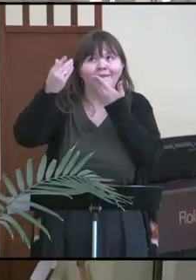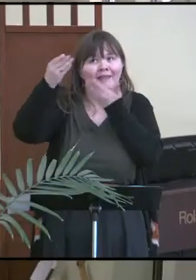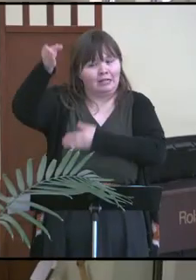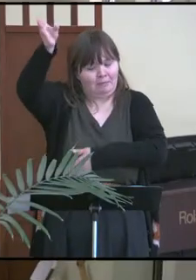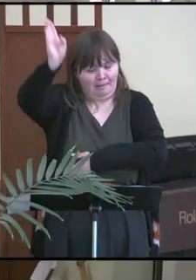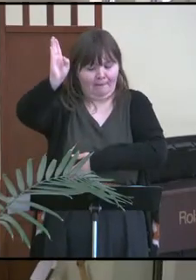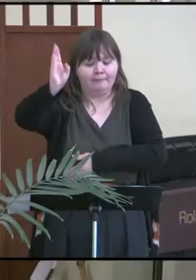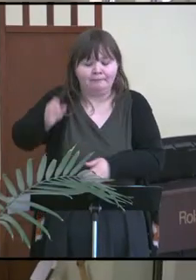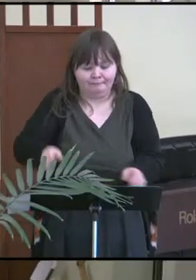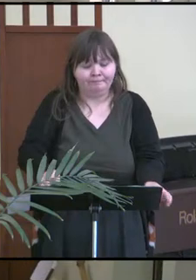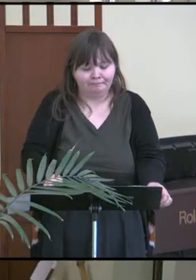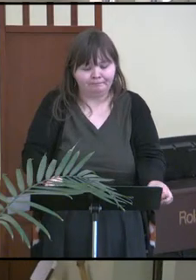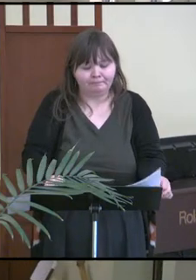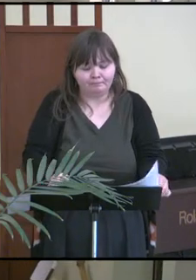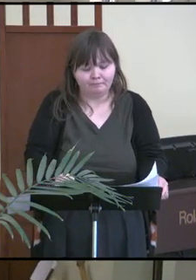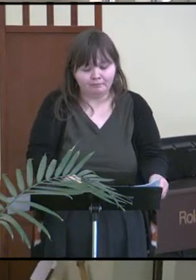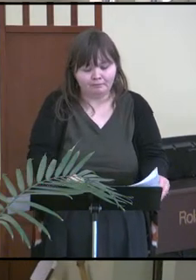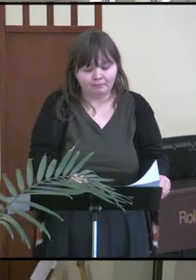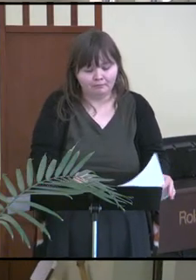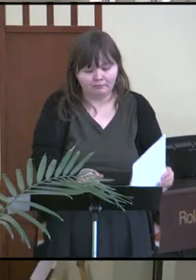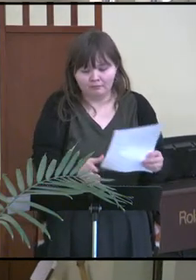to God.